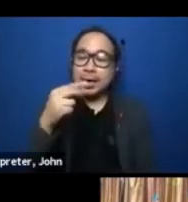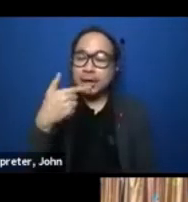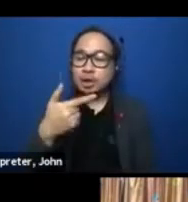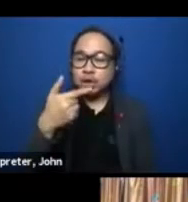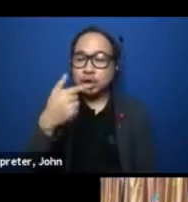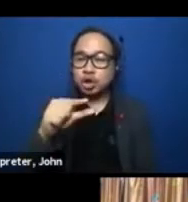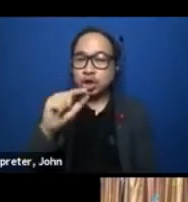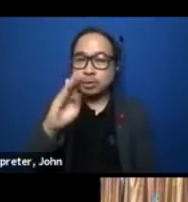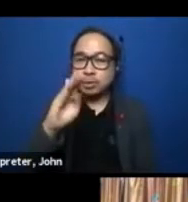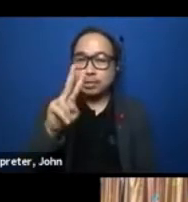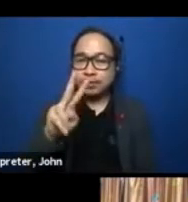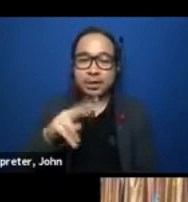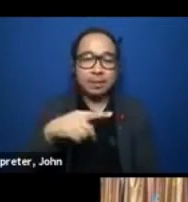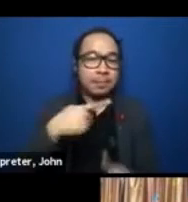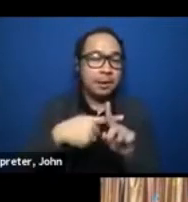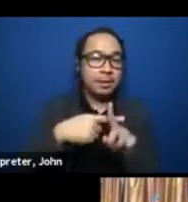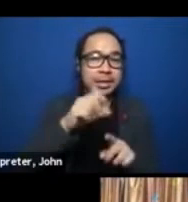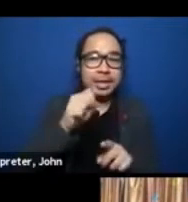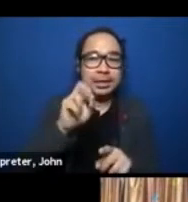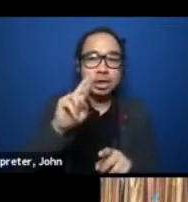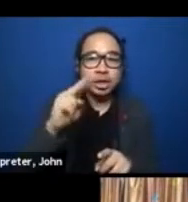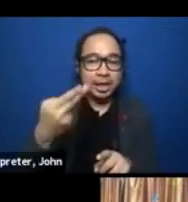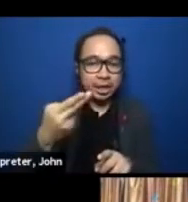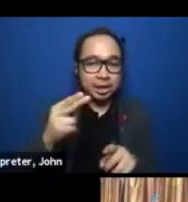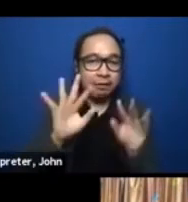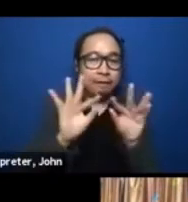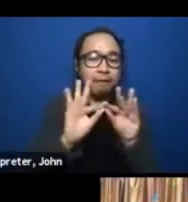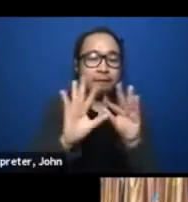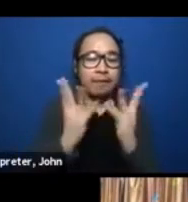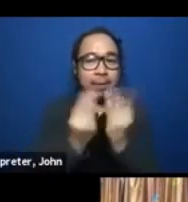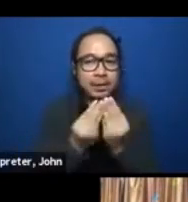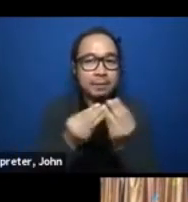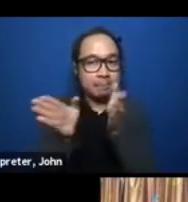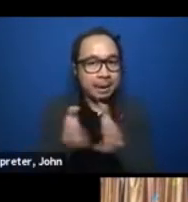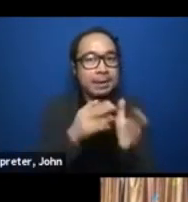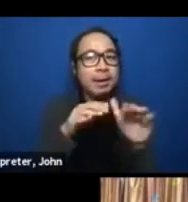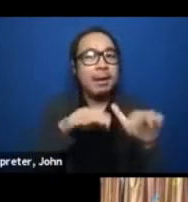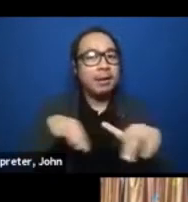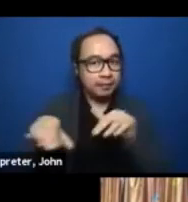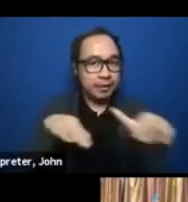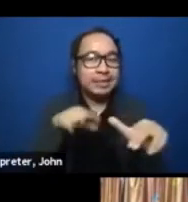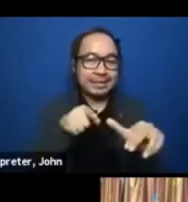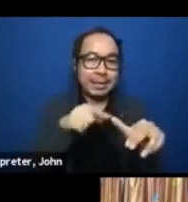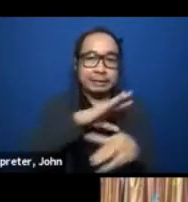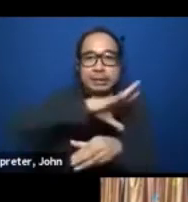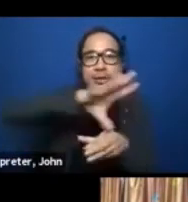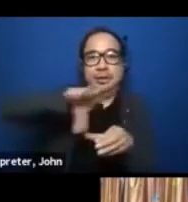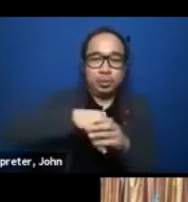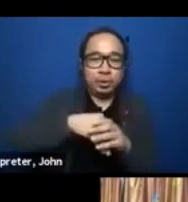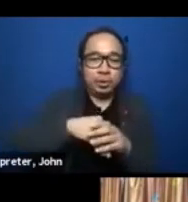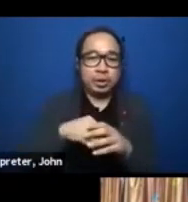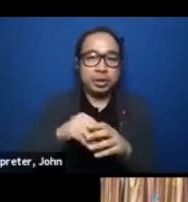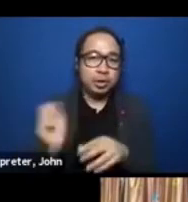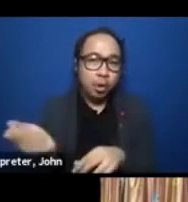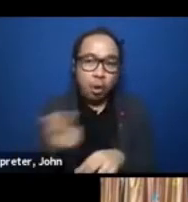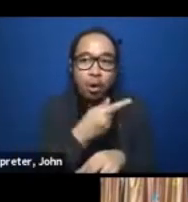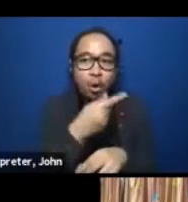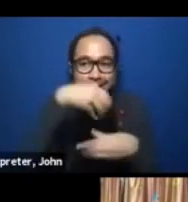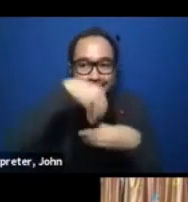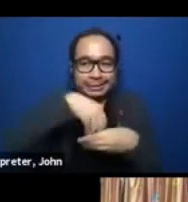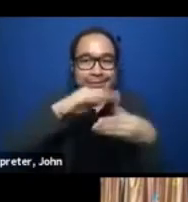and family planning are part of the integrated services. So everyone at the community, they are, you